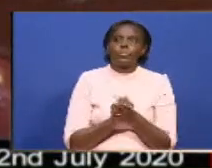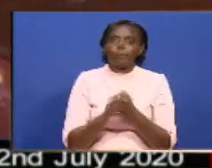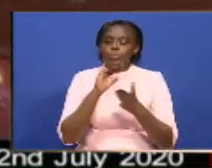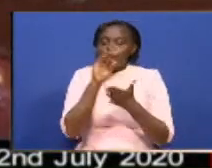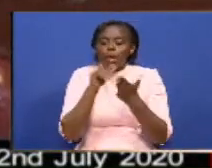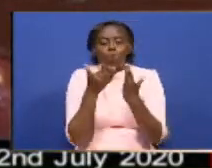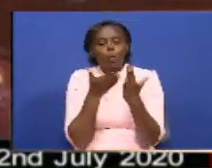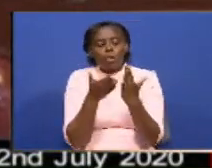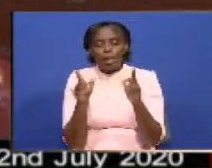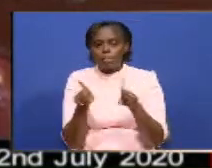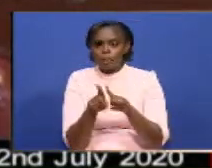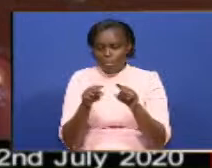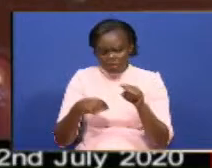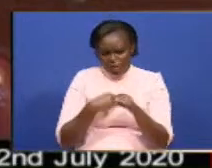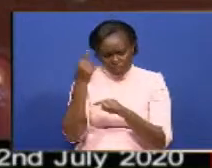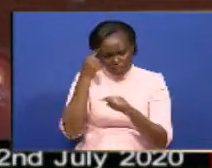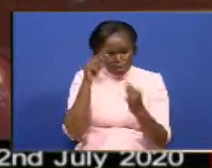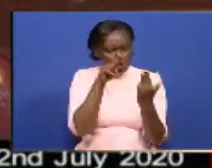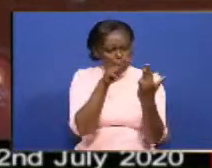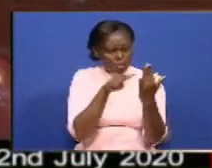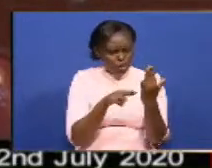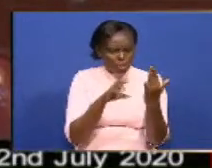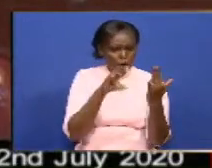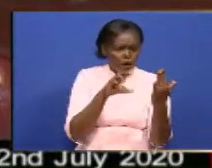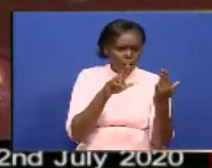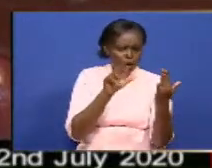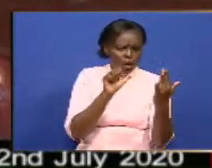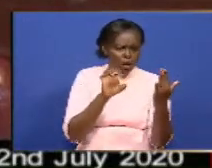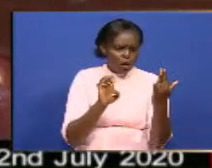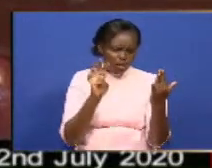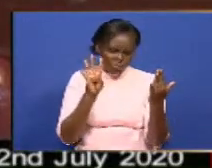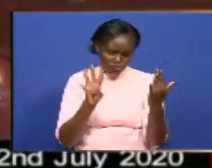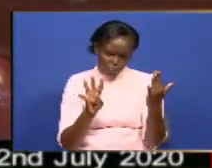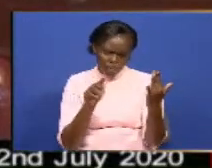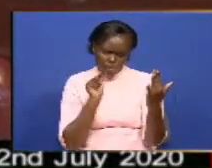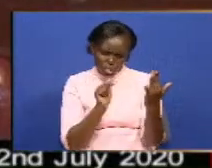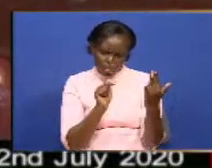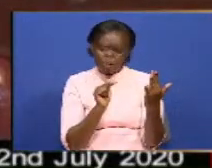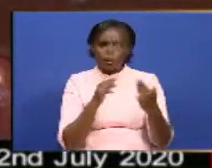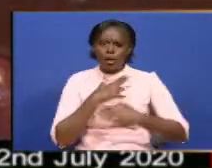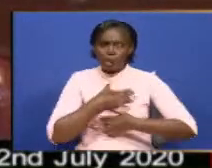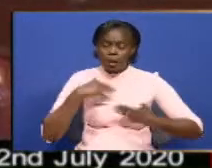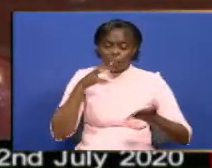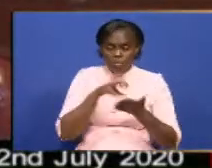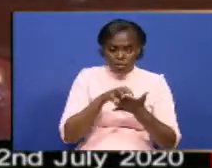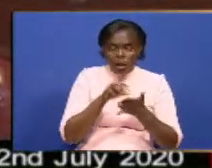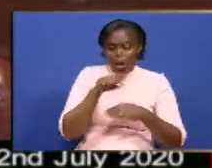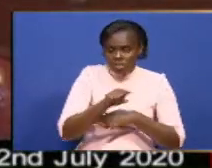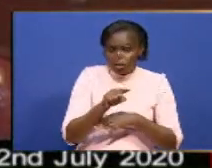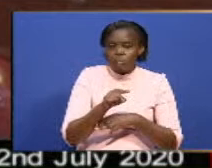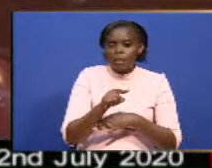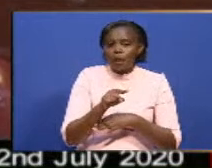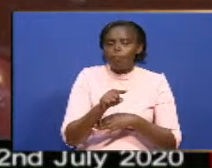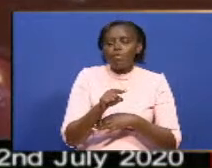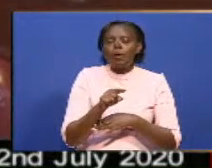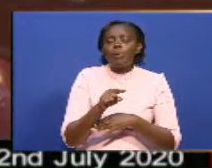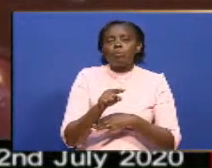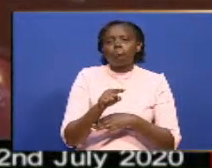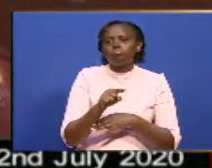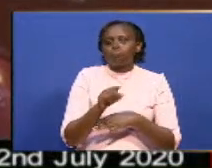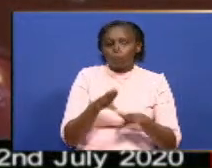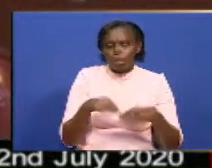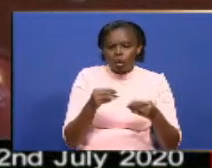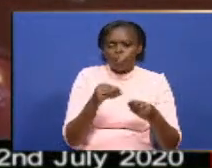I think also if you look at clause 4D, a person should not be denied refugee status just because he or she has sought asylum in another